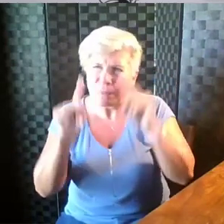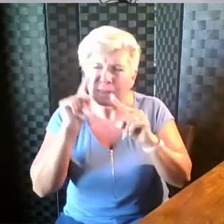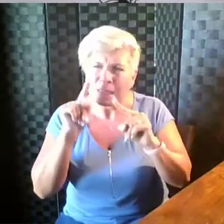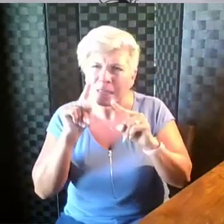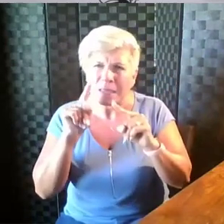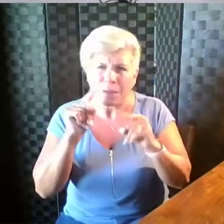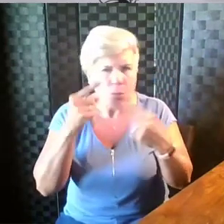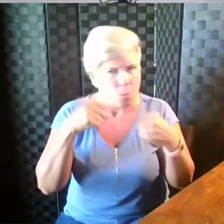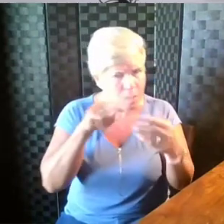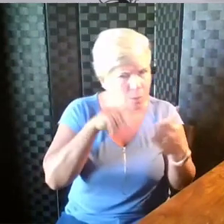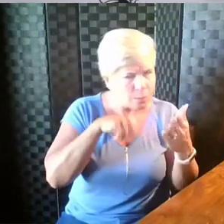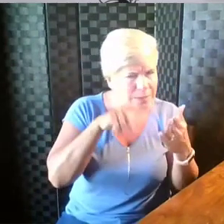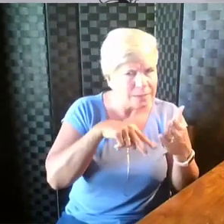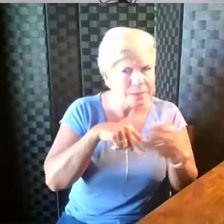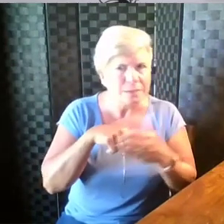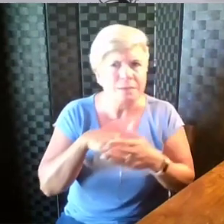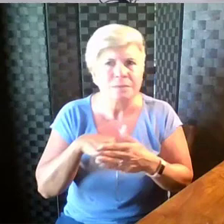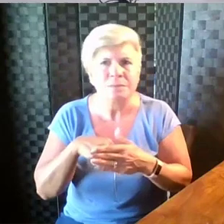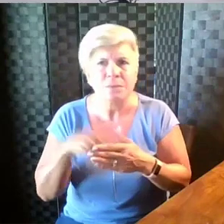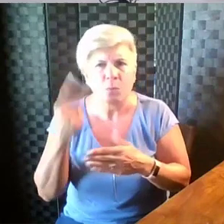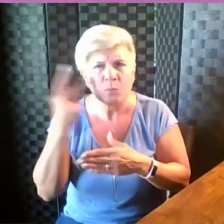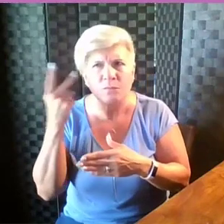some figurative language first.